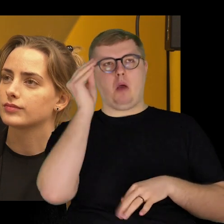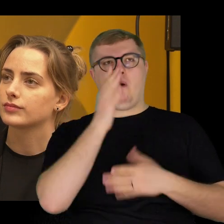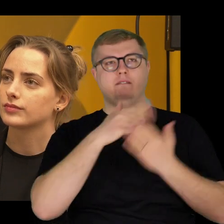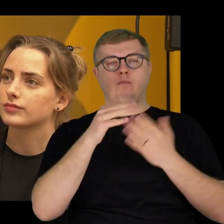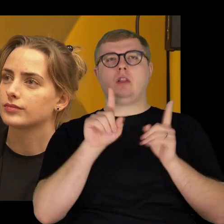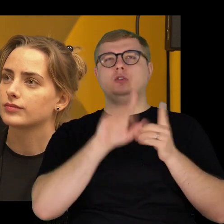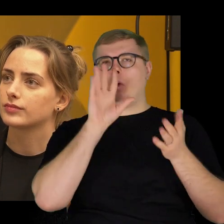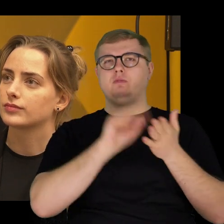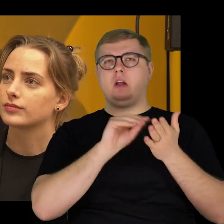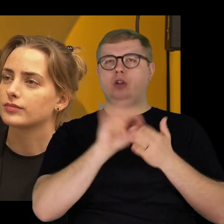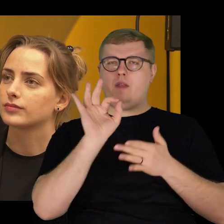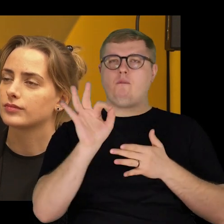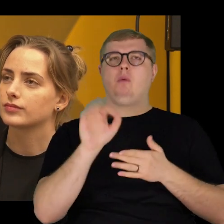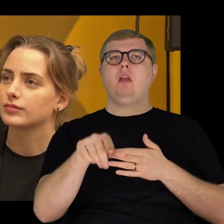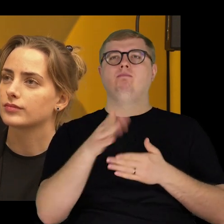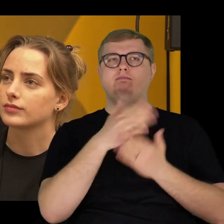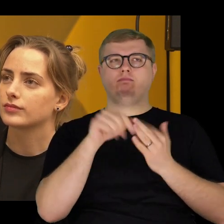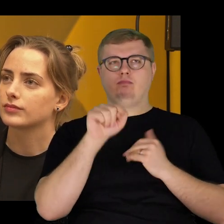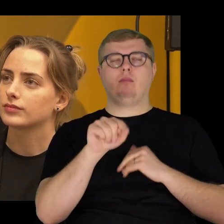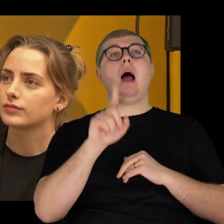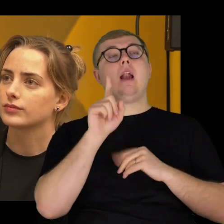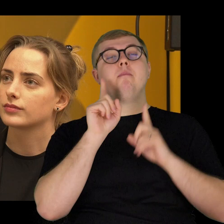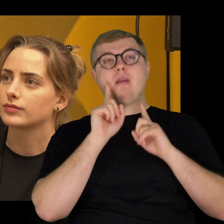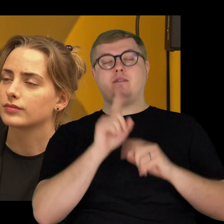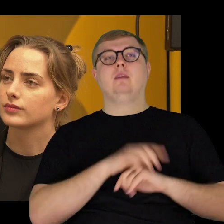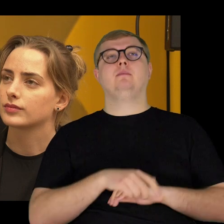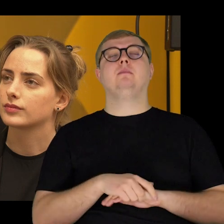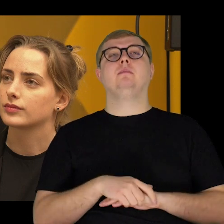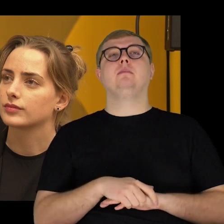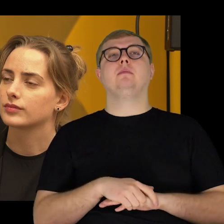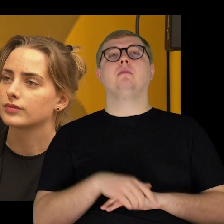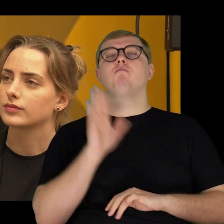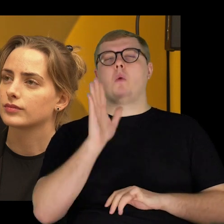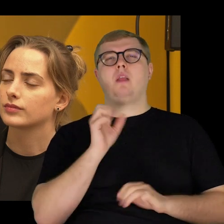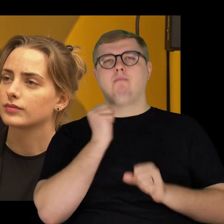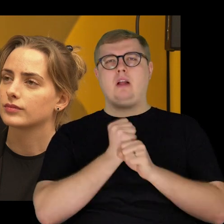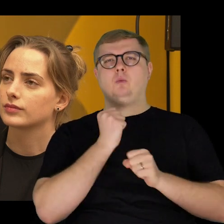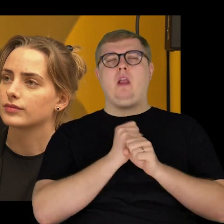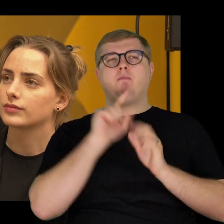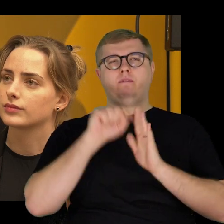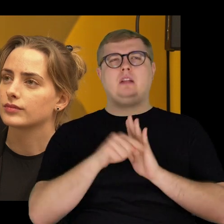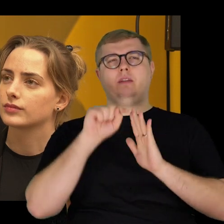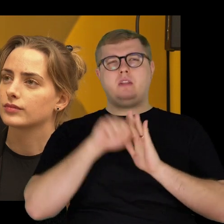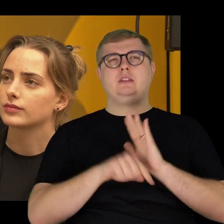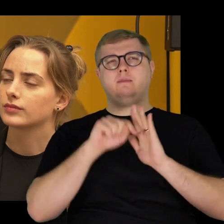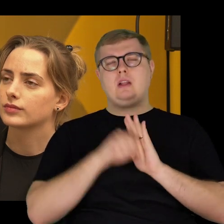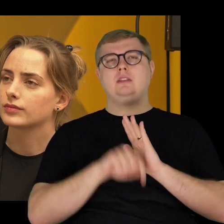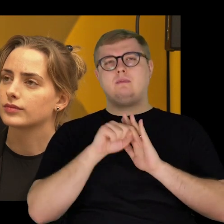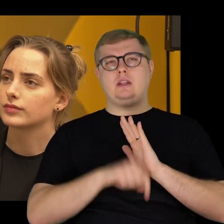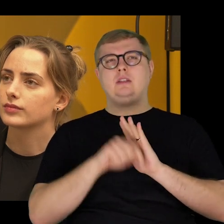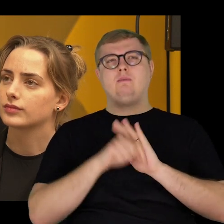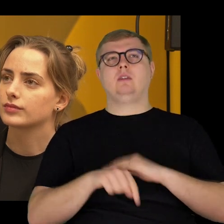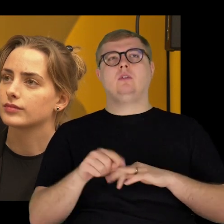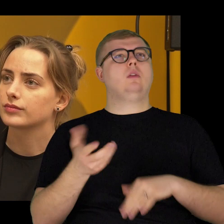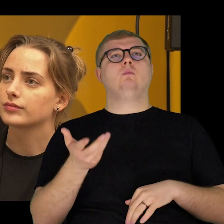background that we are bringing in, right? But as we are working more and more together, then it's not